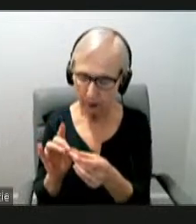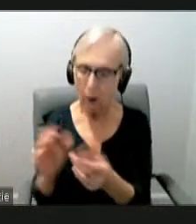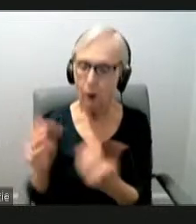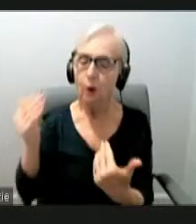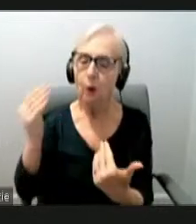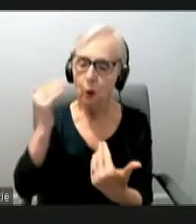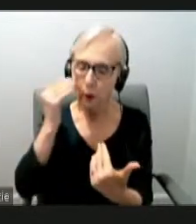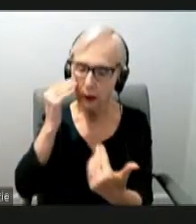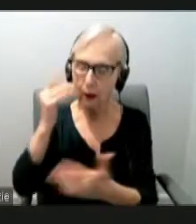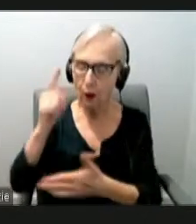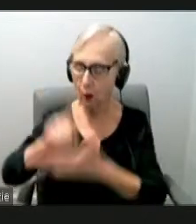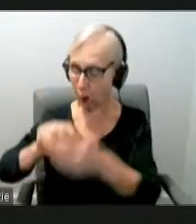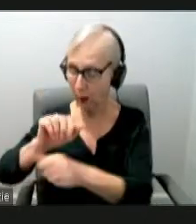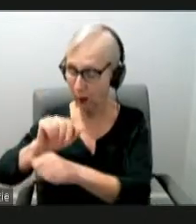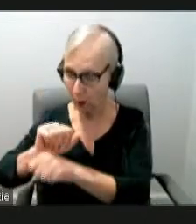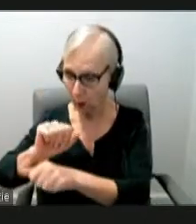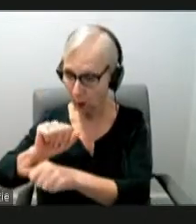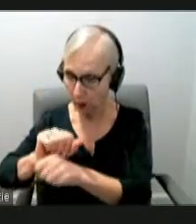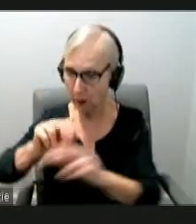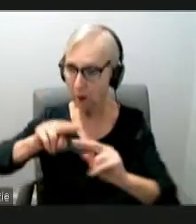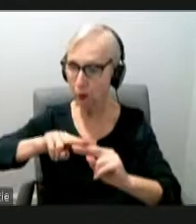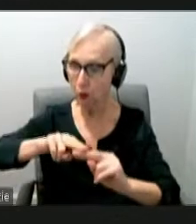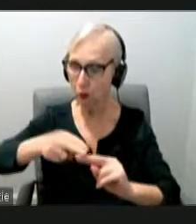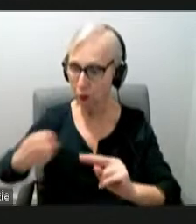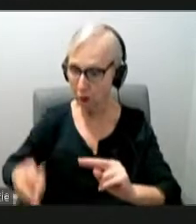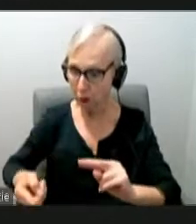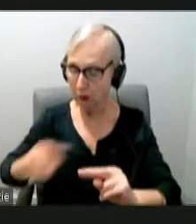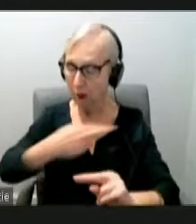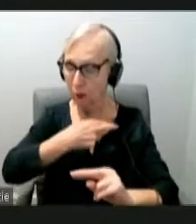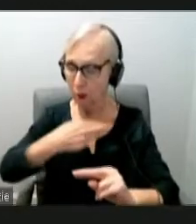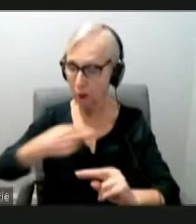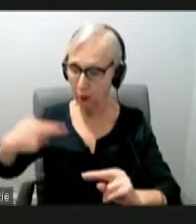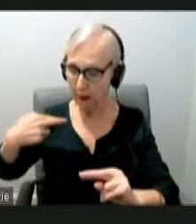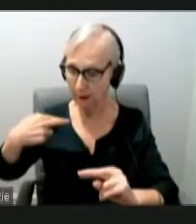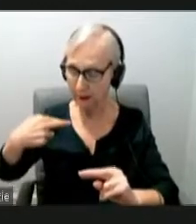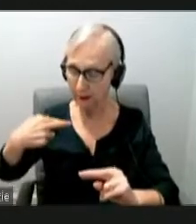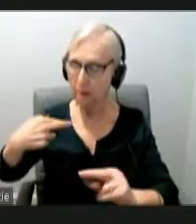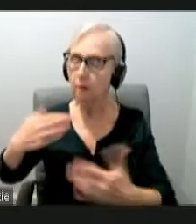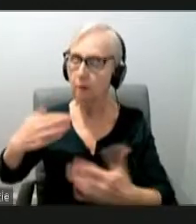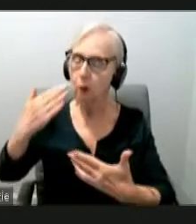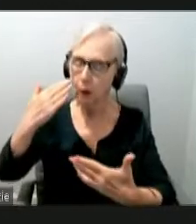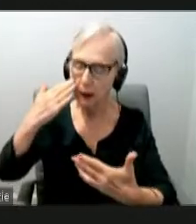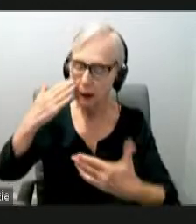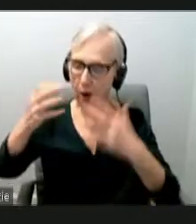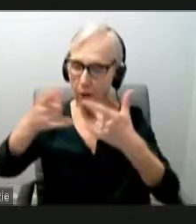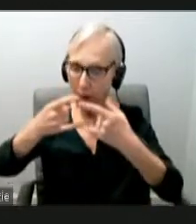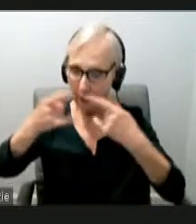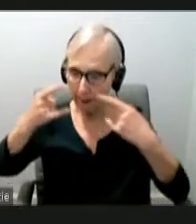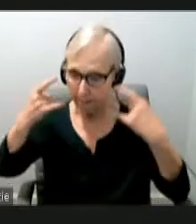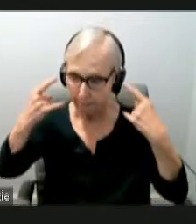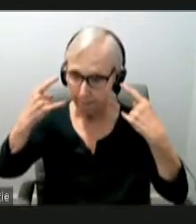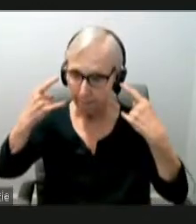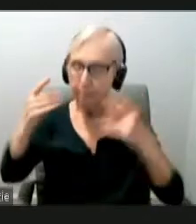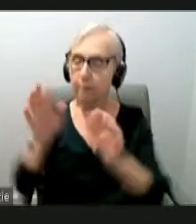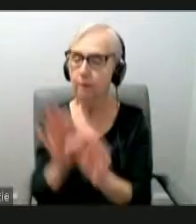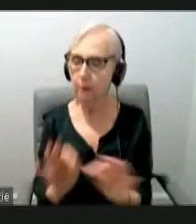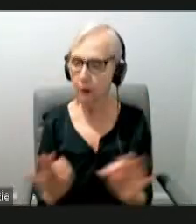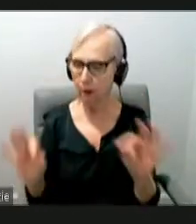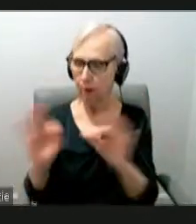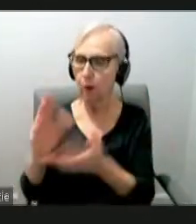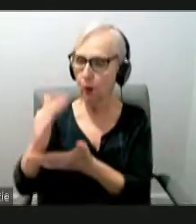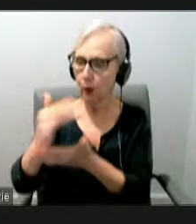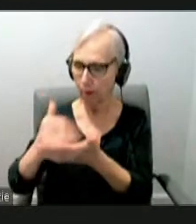know what works to decrease the risk of disease transmission. We know that masks play a really important role